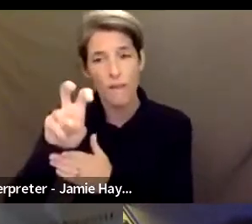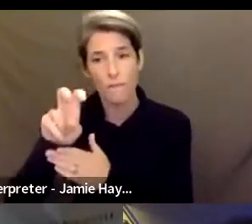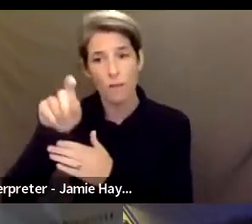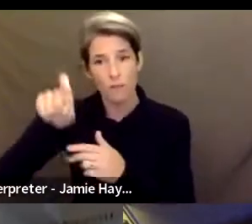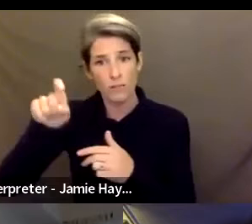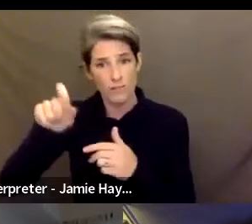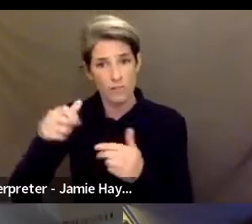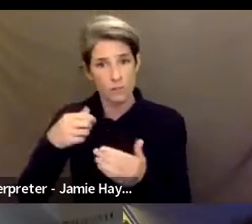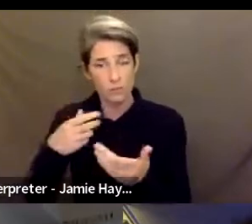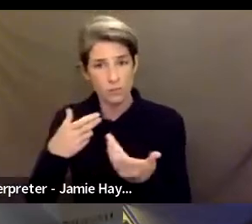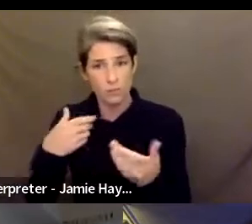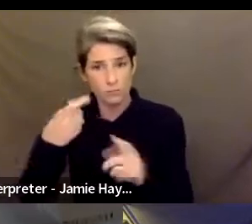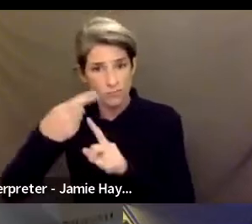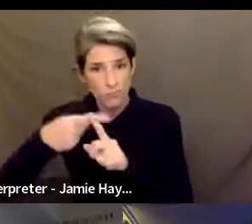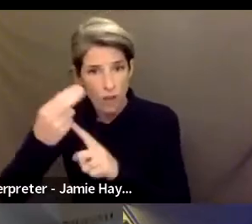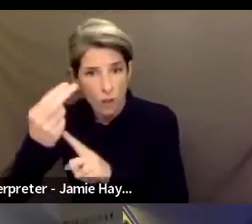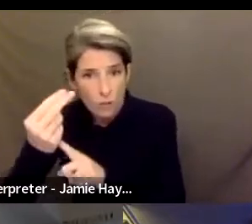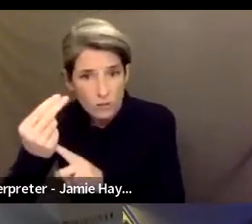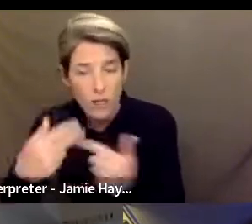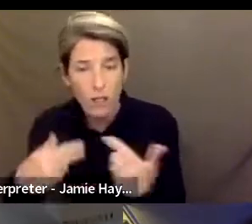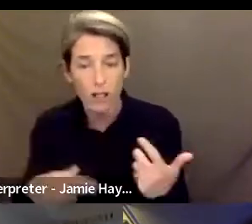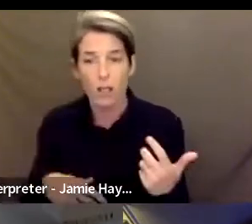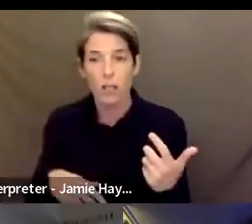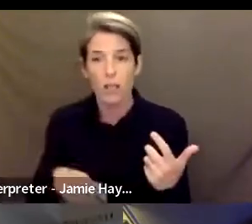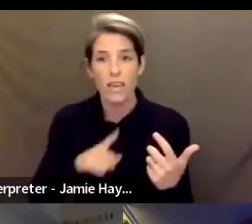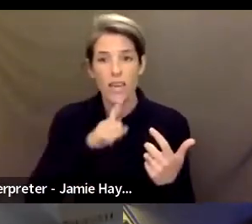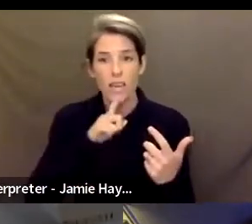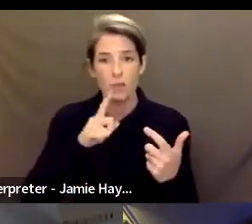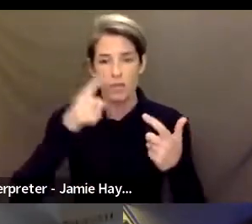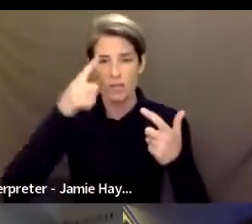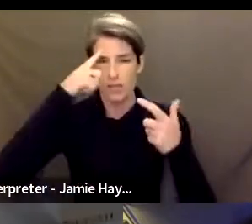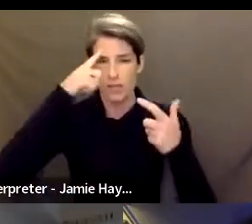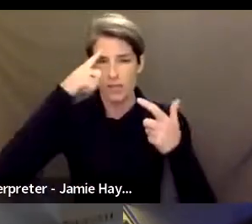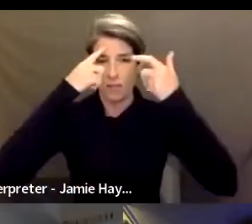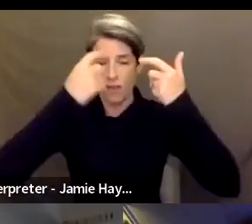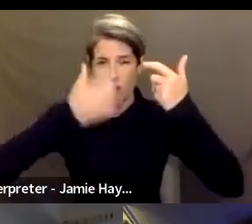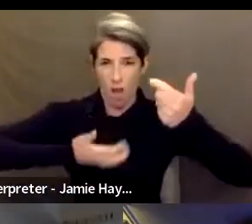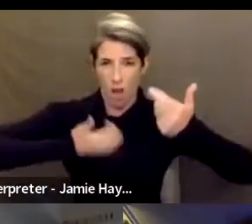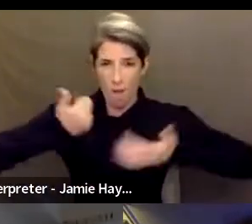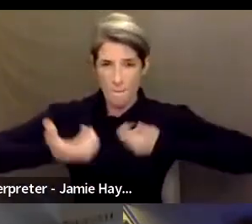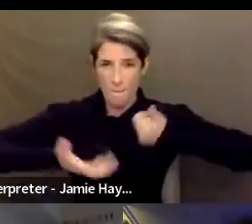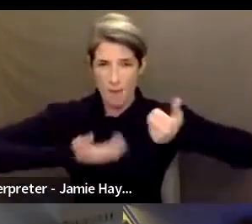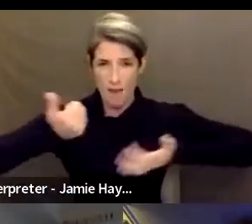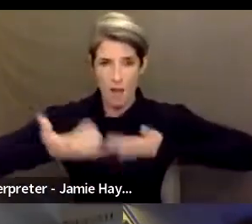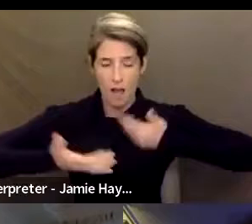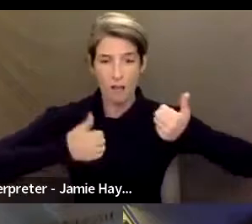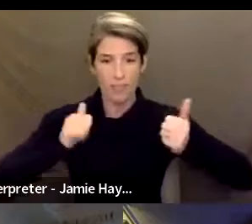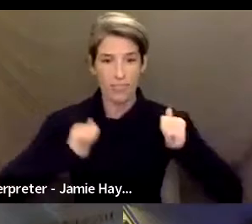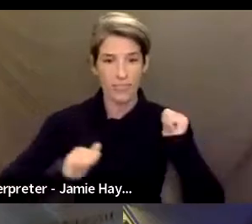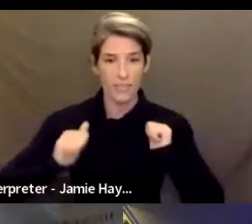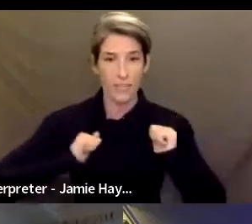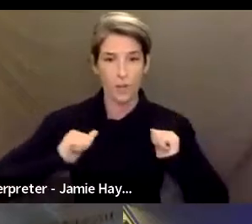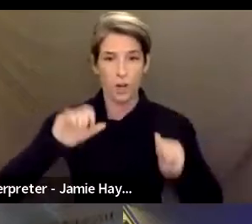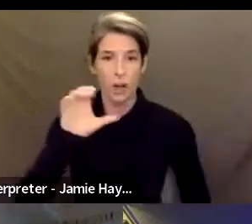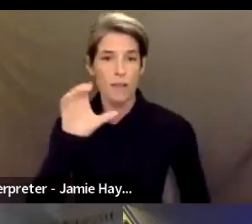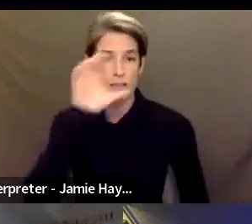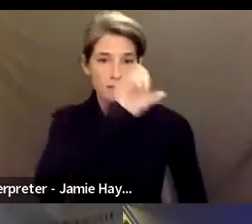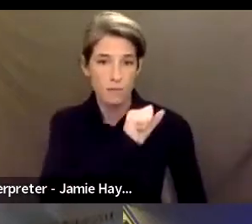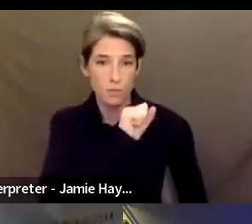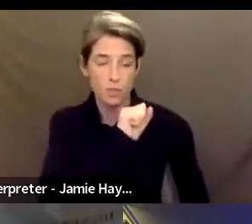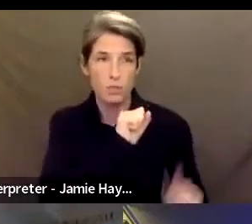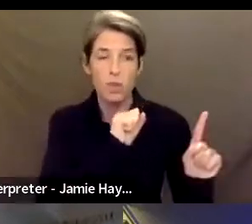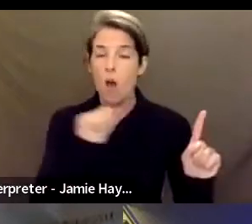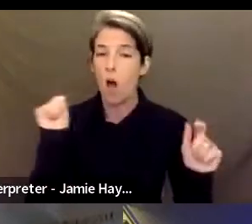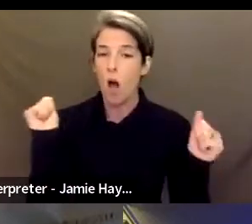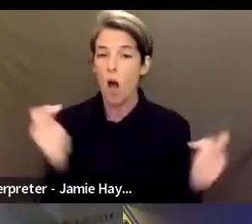the kind of theater biases that we have right now, that like all good acting comes from New York